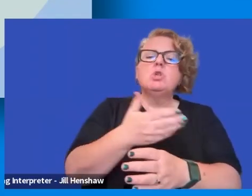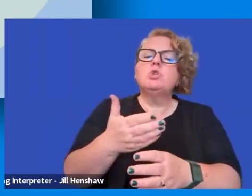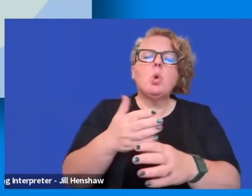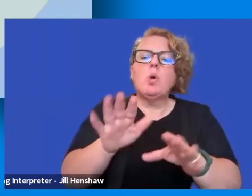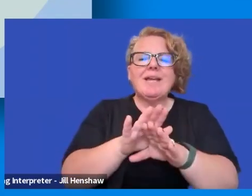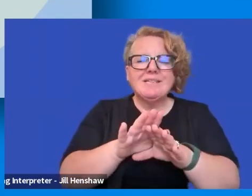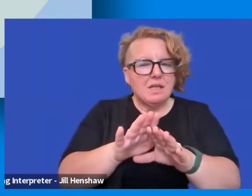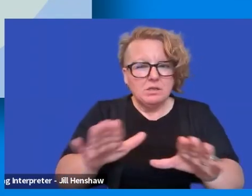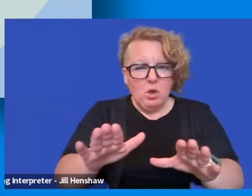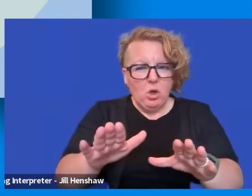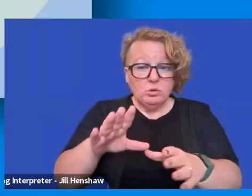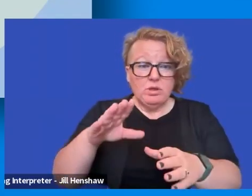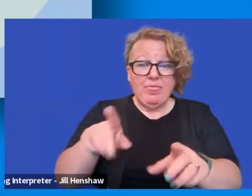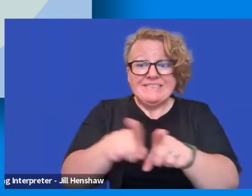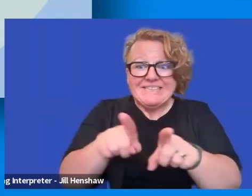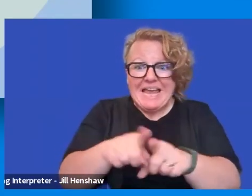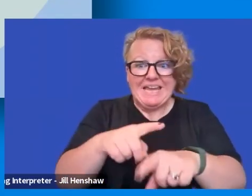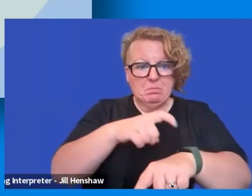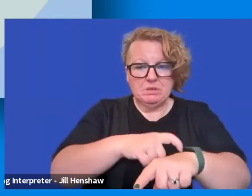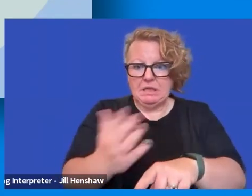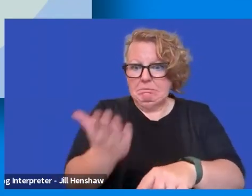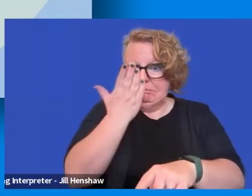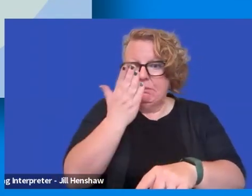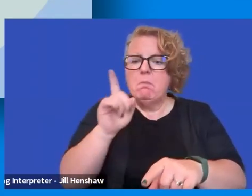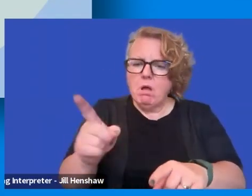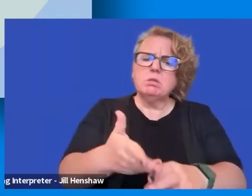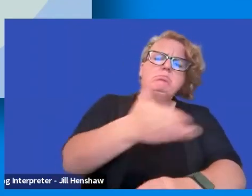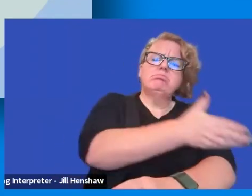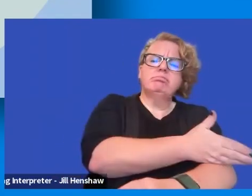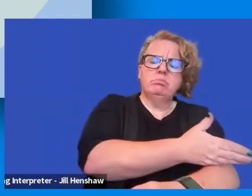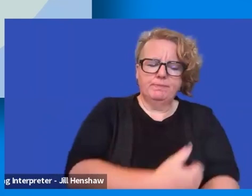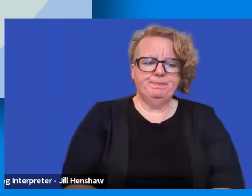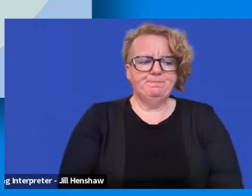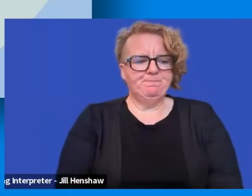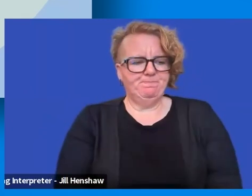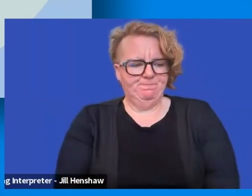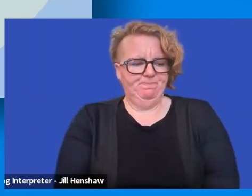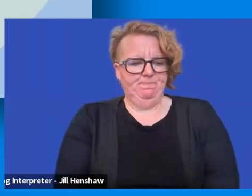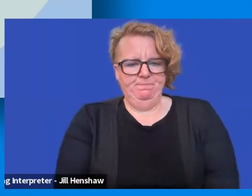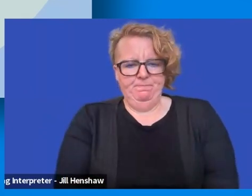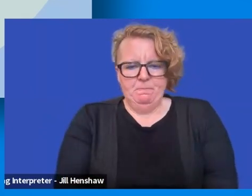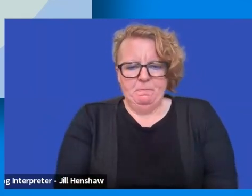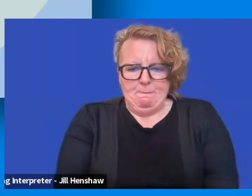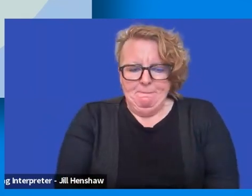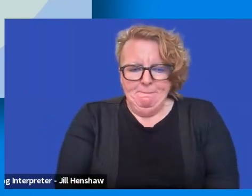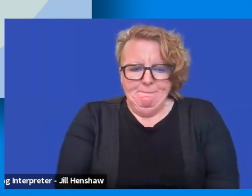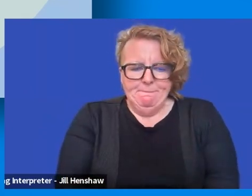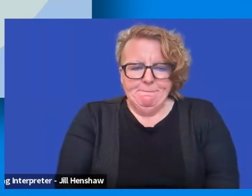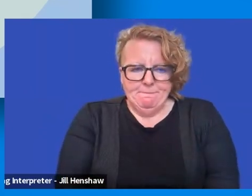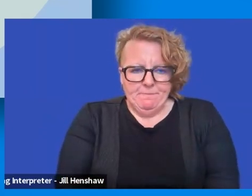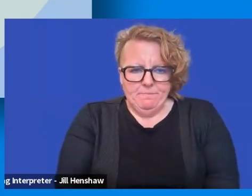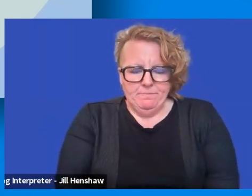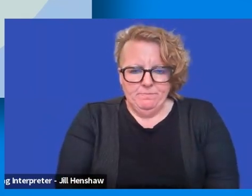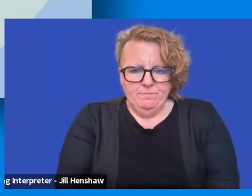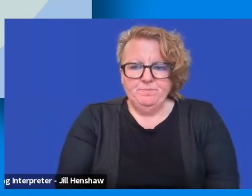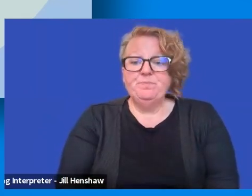already quite intense. Thanks, Steffi. So I've just realised in reading up from the bottom,